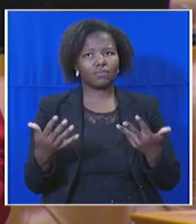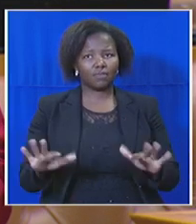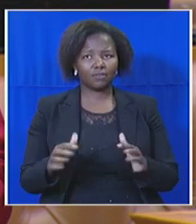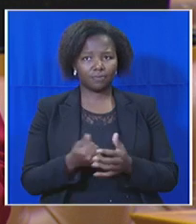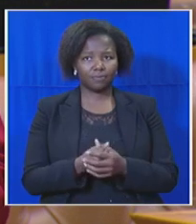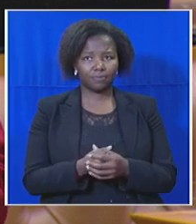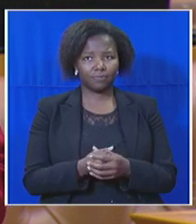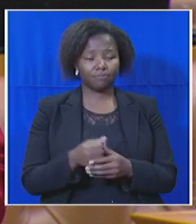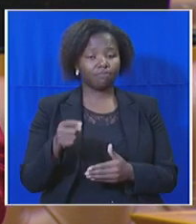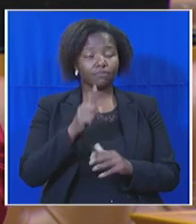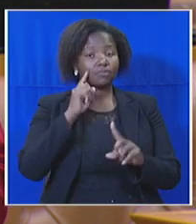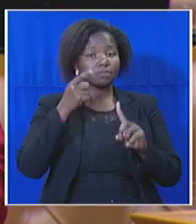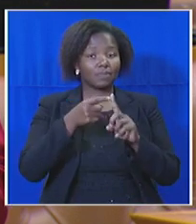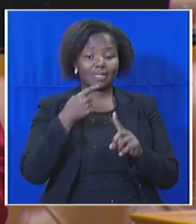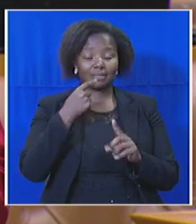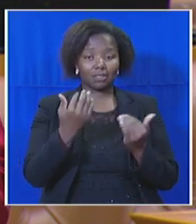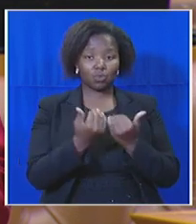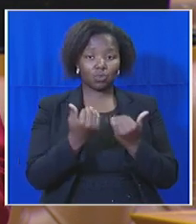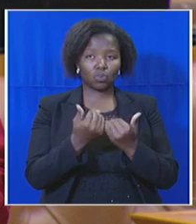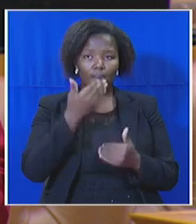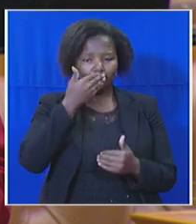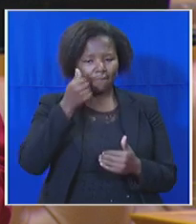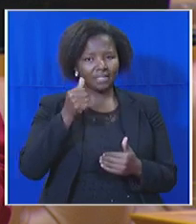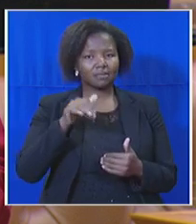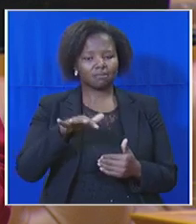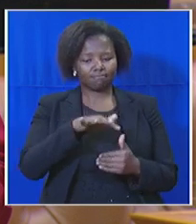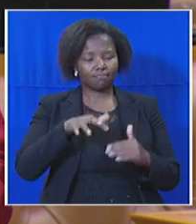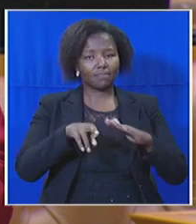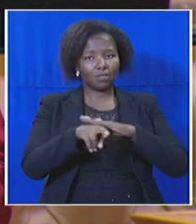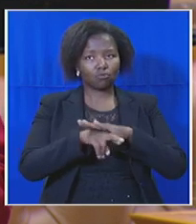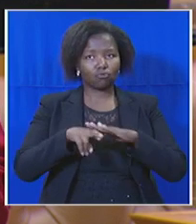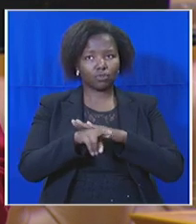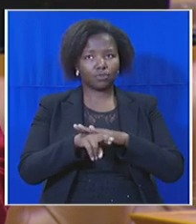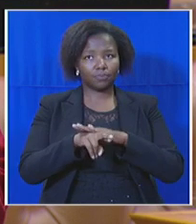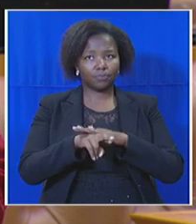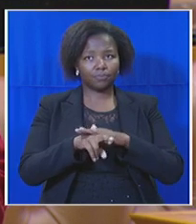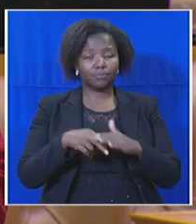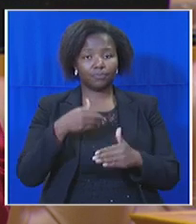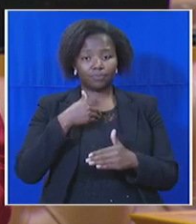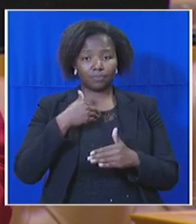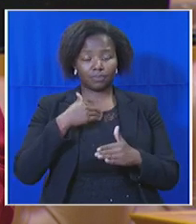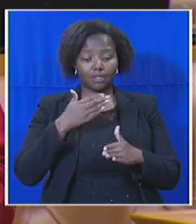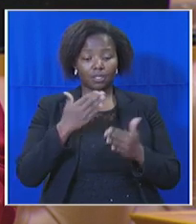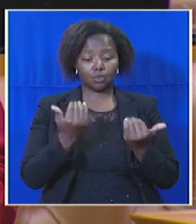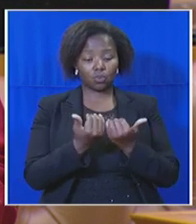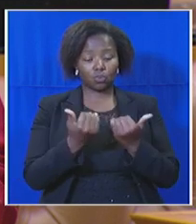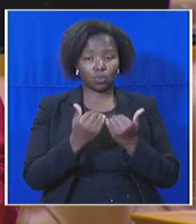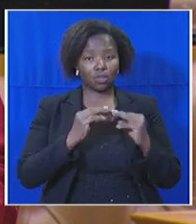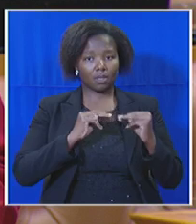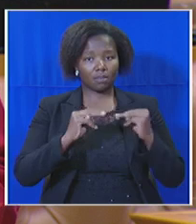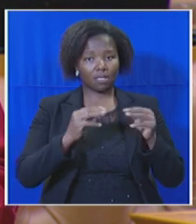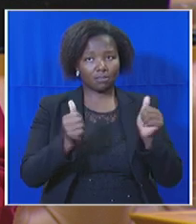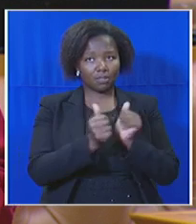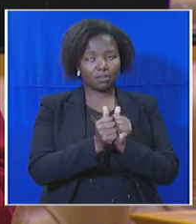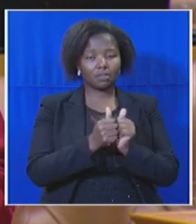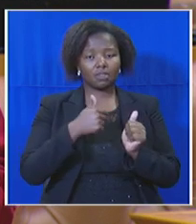that will see the school becoming one of the best schools in the region. Together with the school management, we have forwarded an application